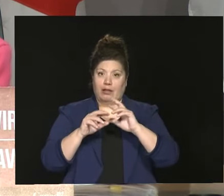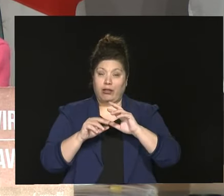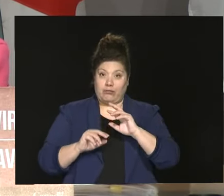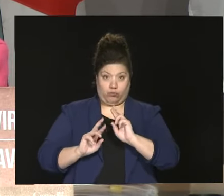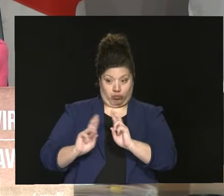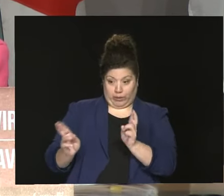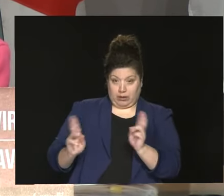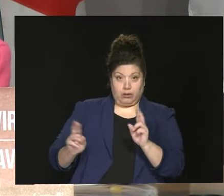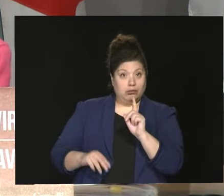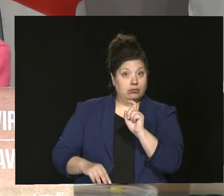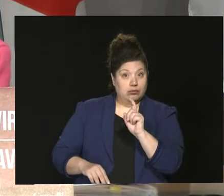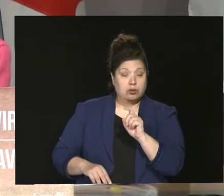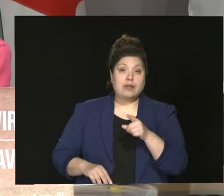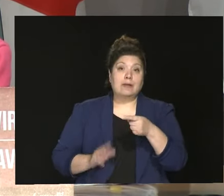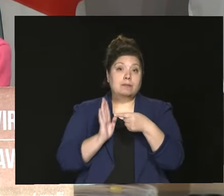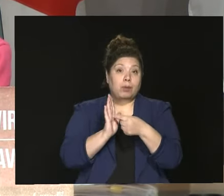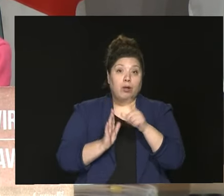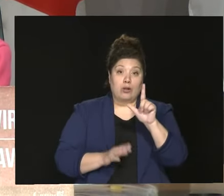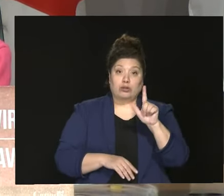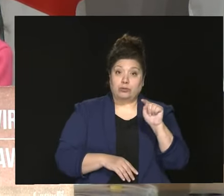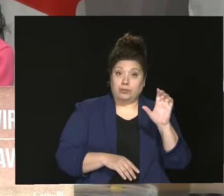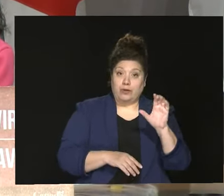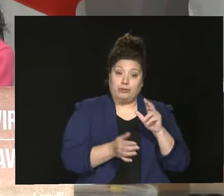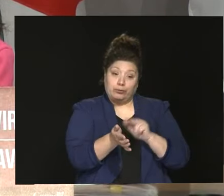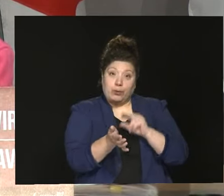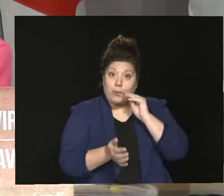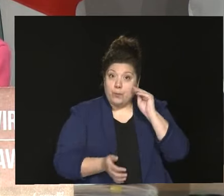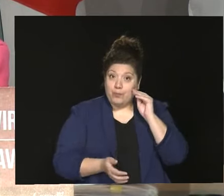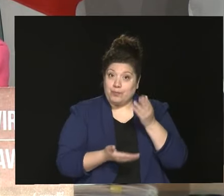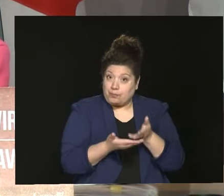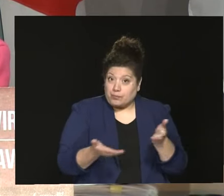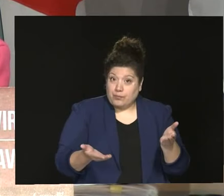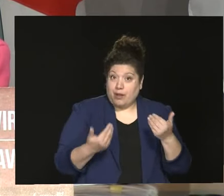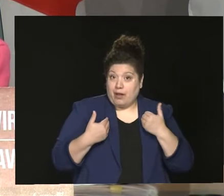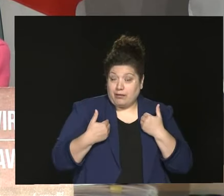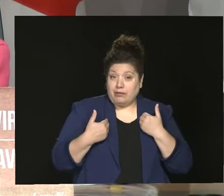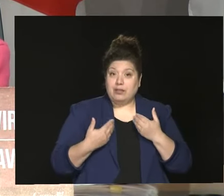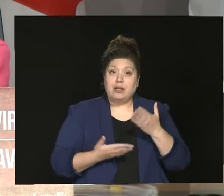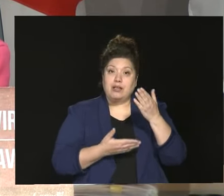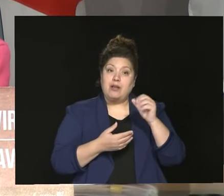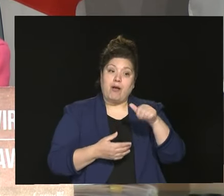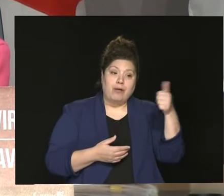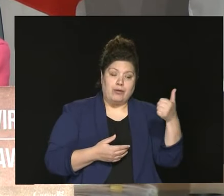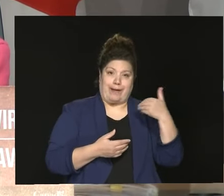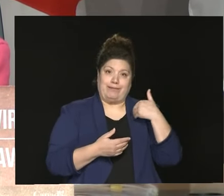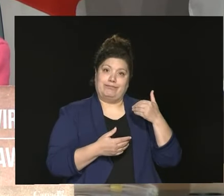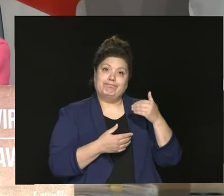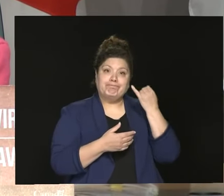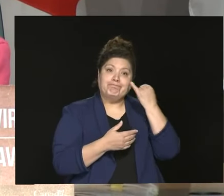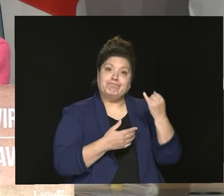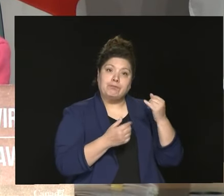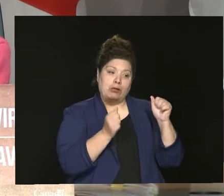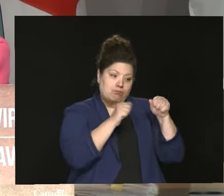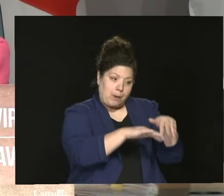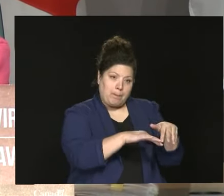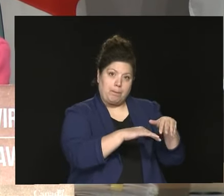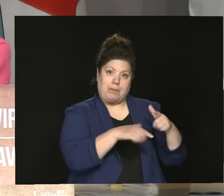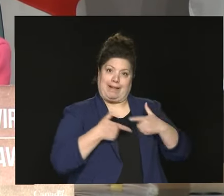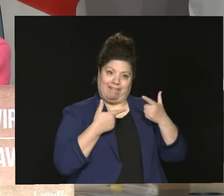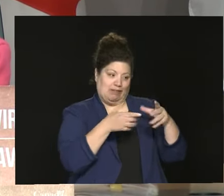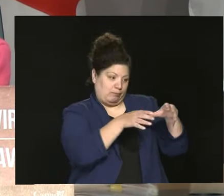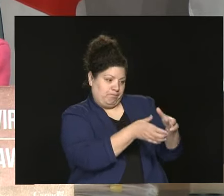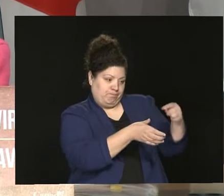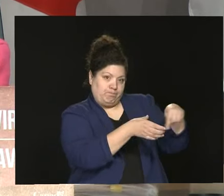long-term care facilities and other maybe congregate housing areas like